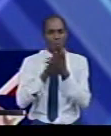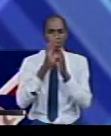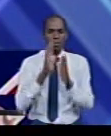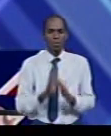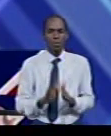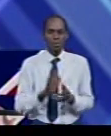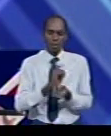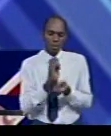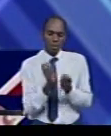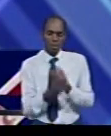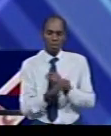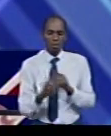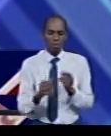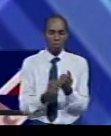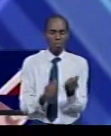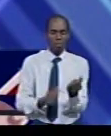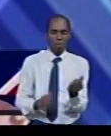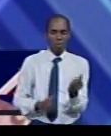transforming backsliders